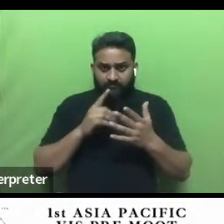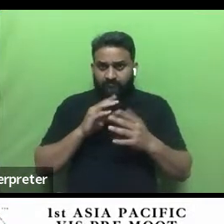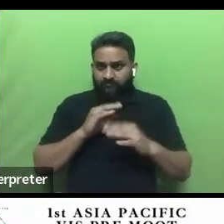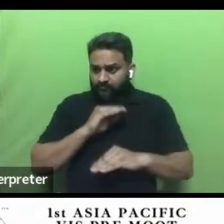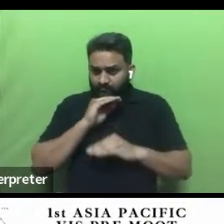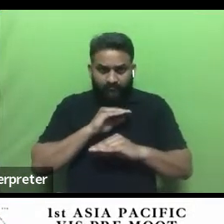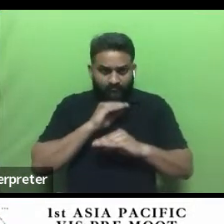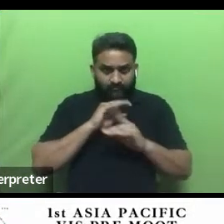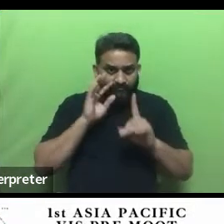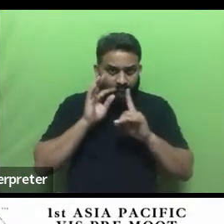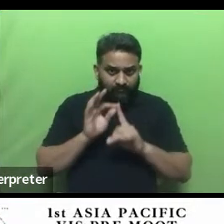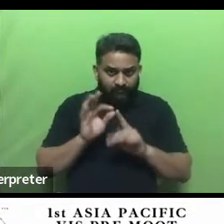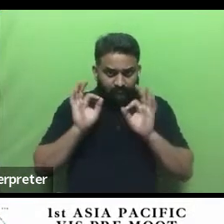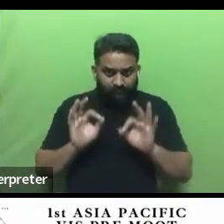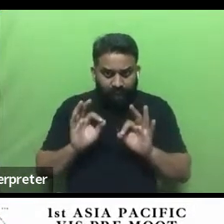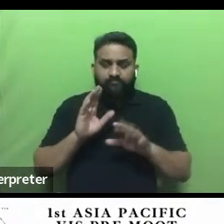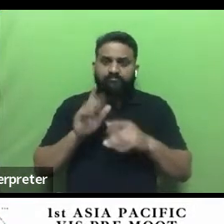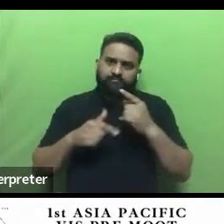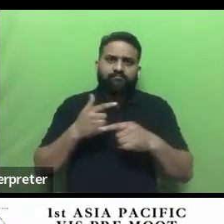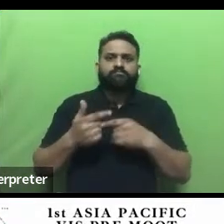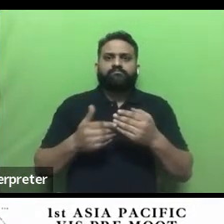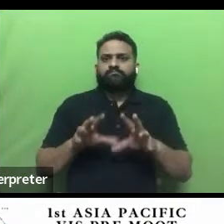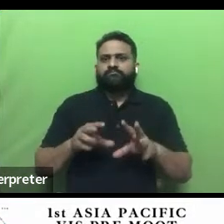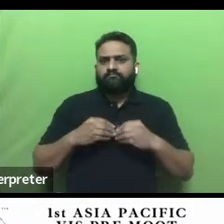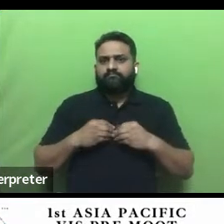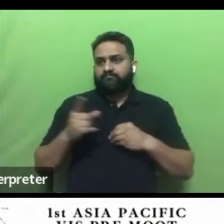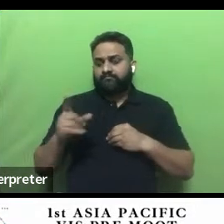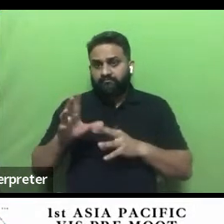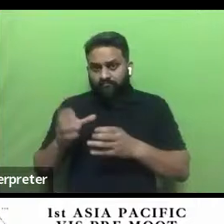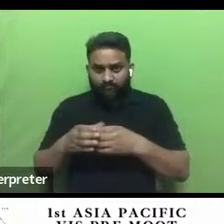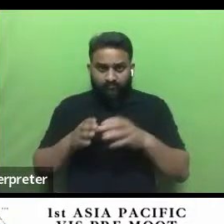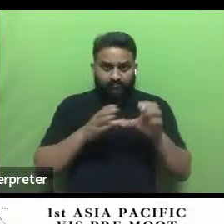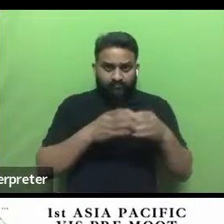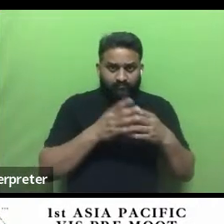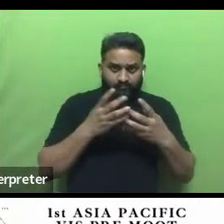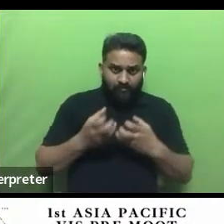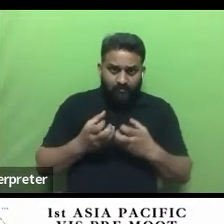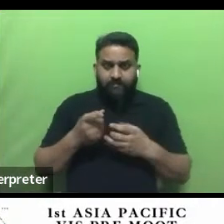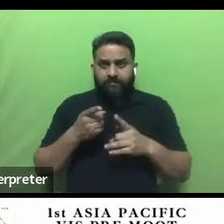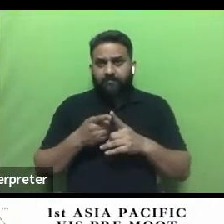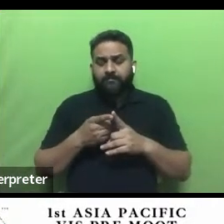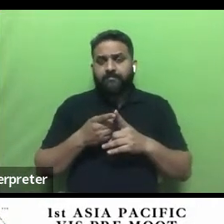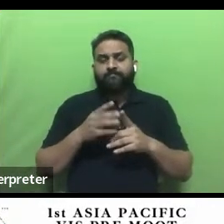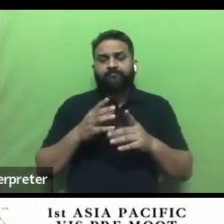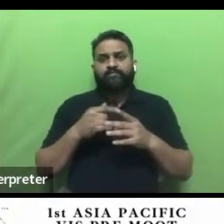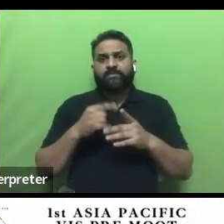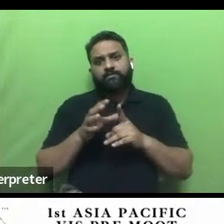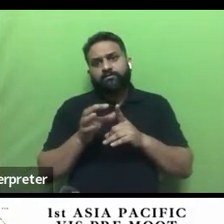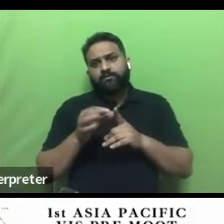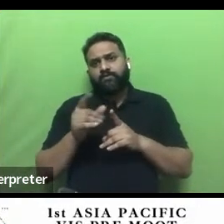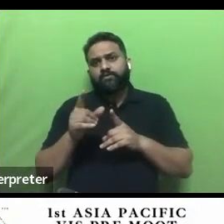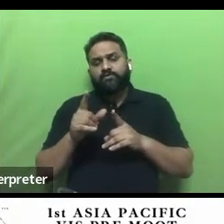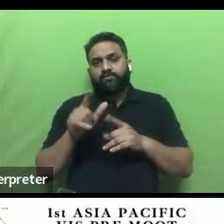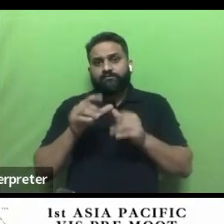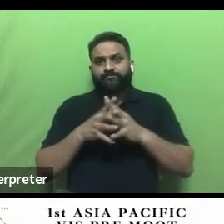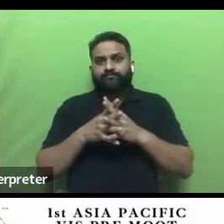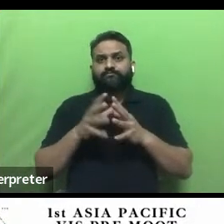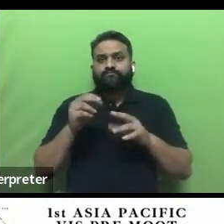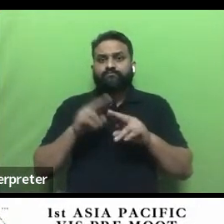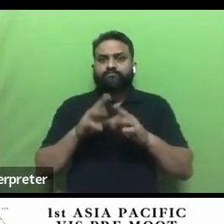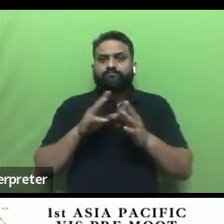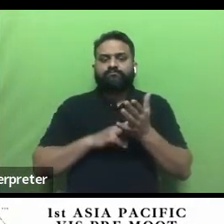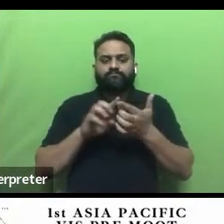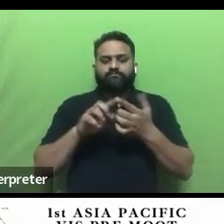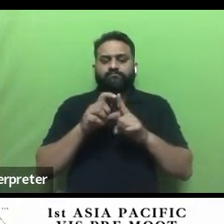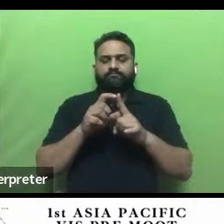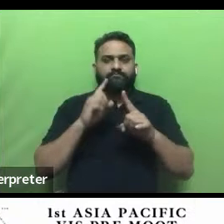evidence to establish that the parties wanted their arbitration clause to be governed by the law of Mediterranean. And this is because,